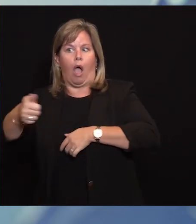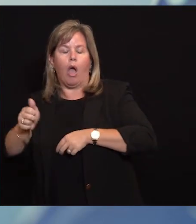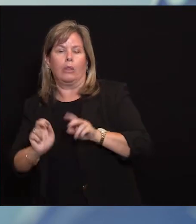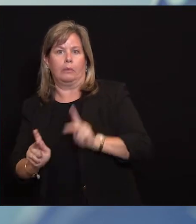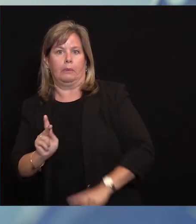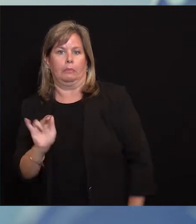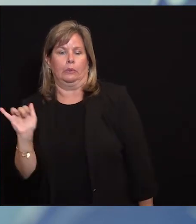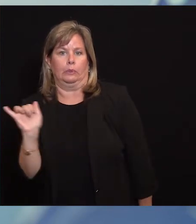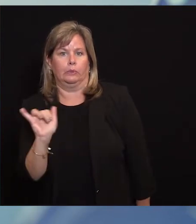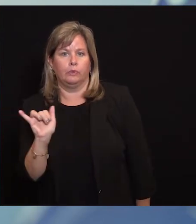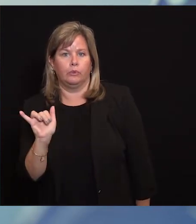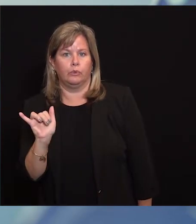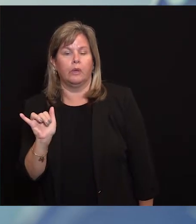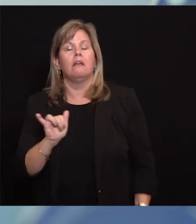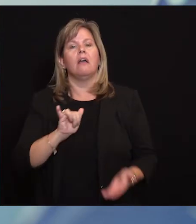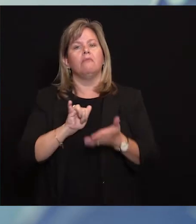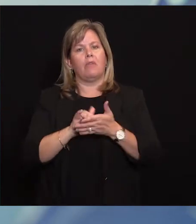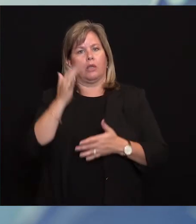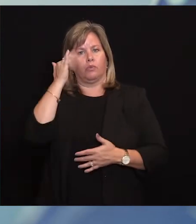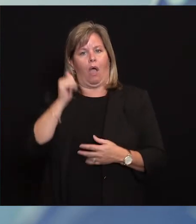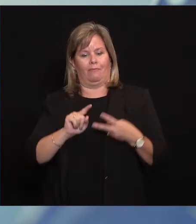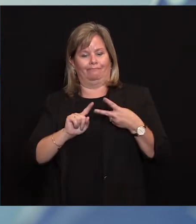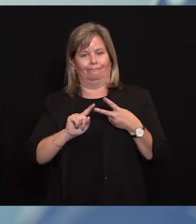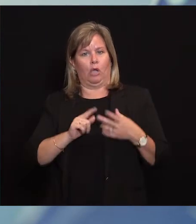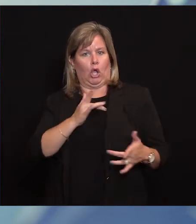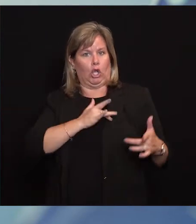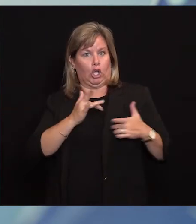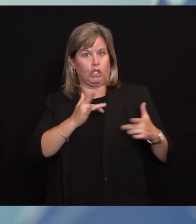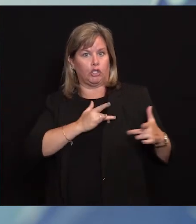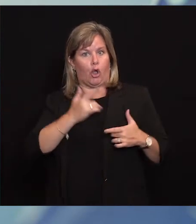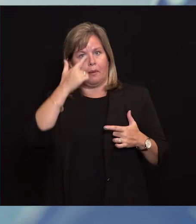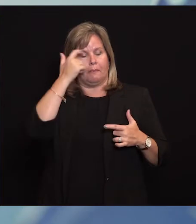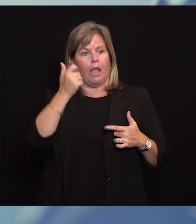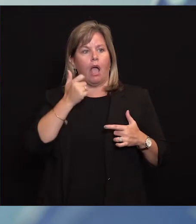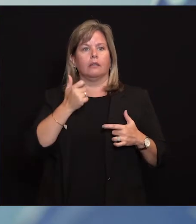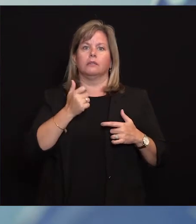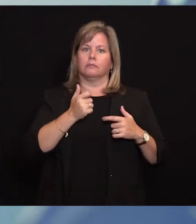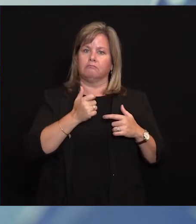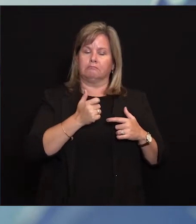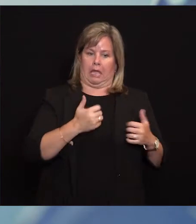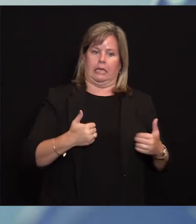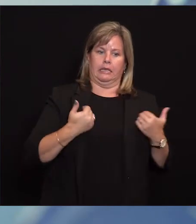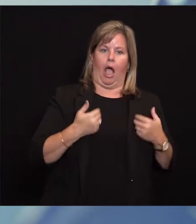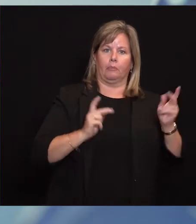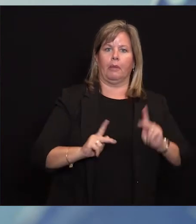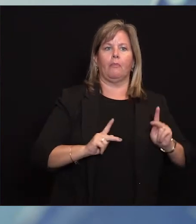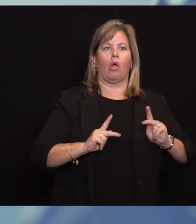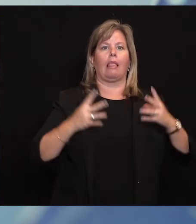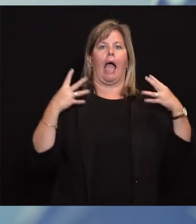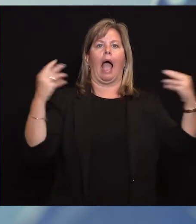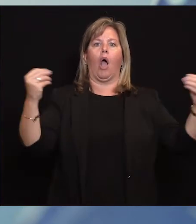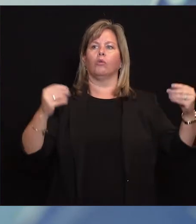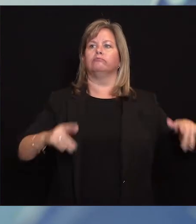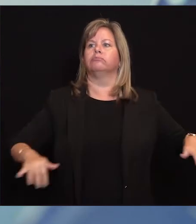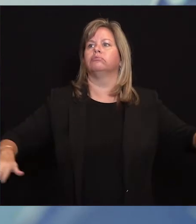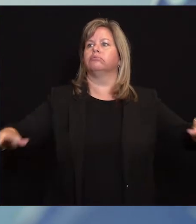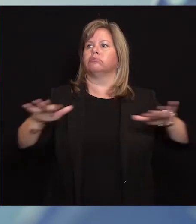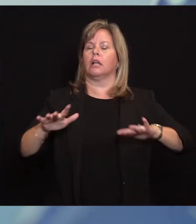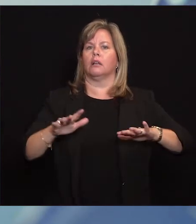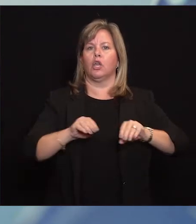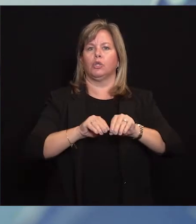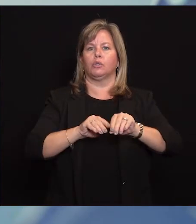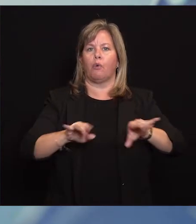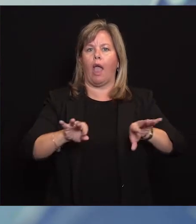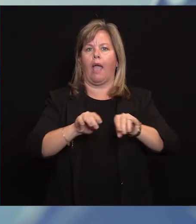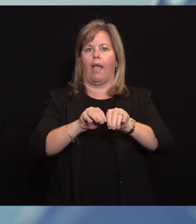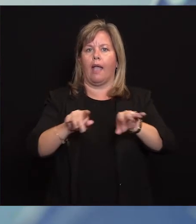population. And that's where our concern really elevates whenever we have any portion of our population